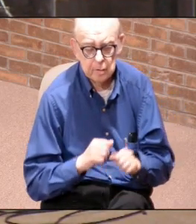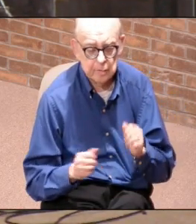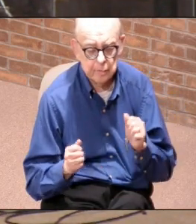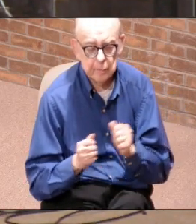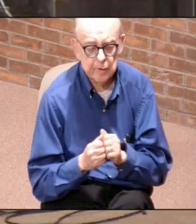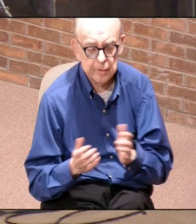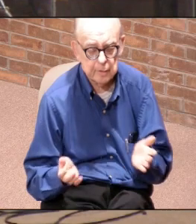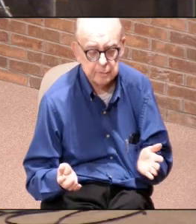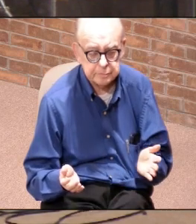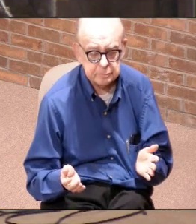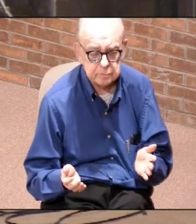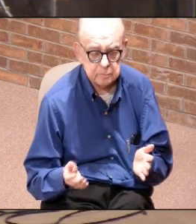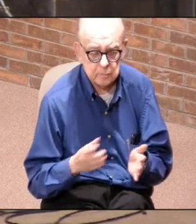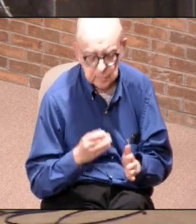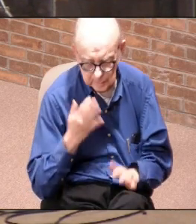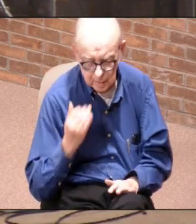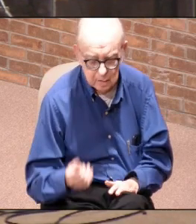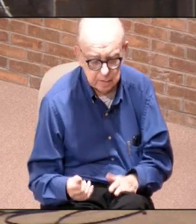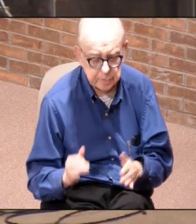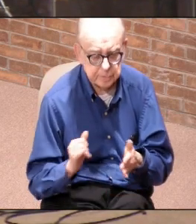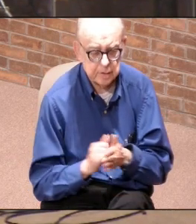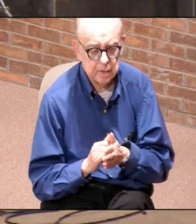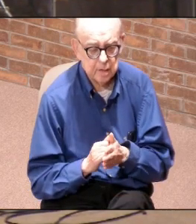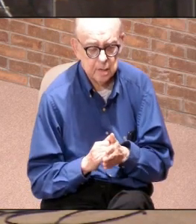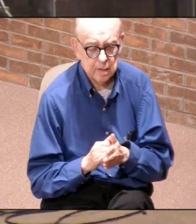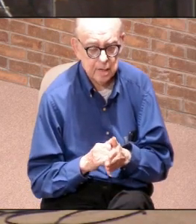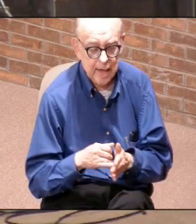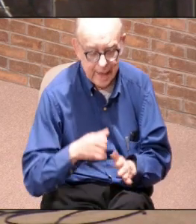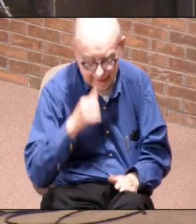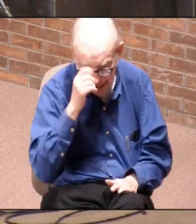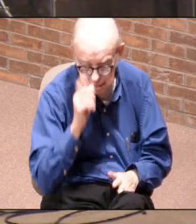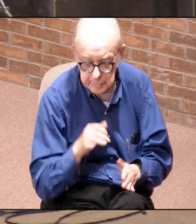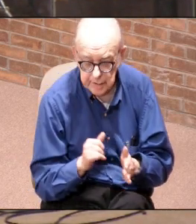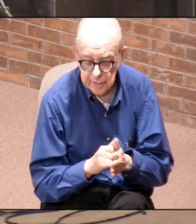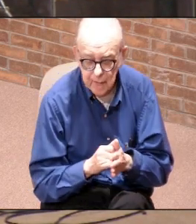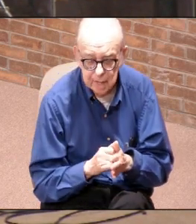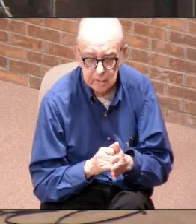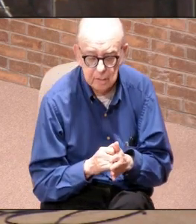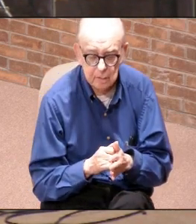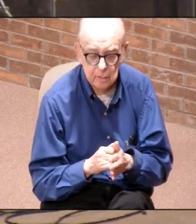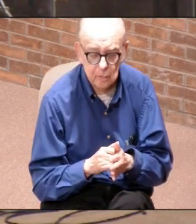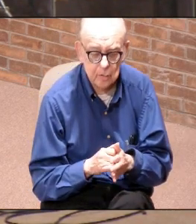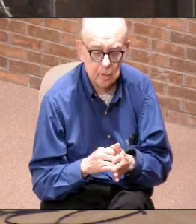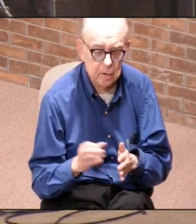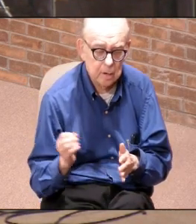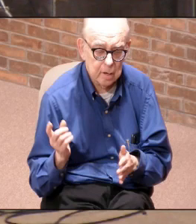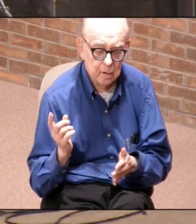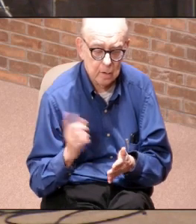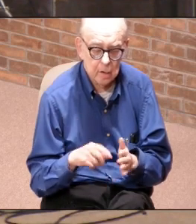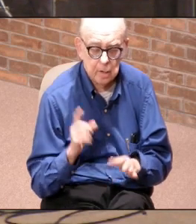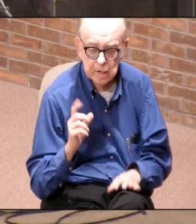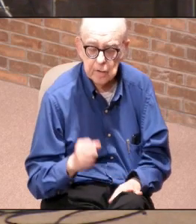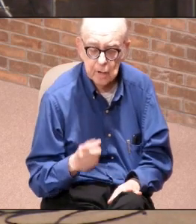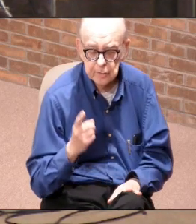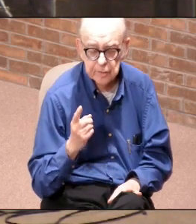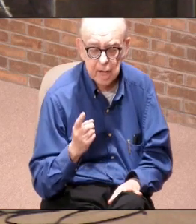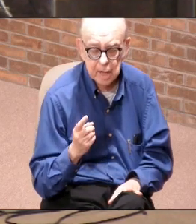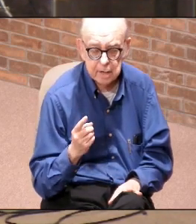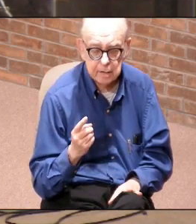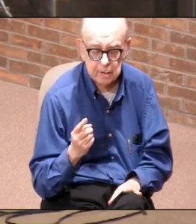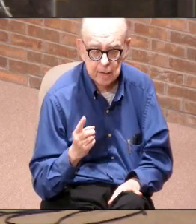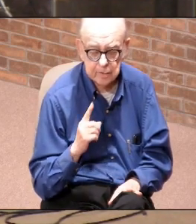with, because that's what he needs. And so what we need to